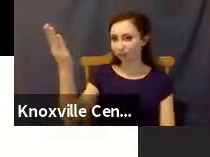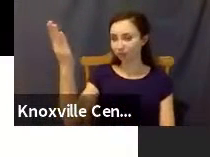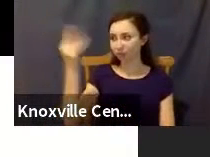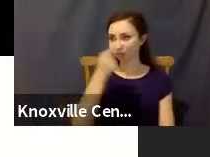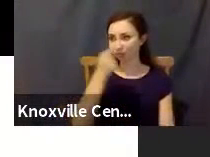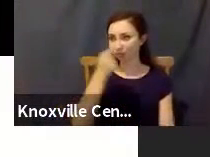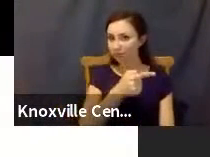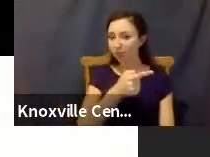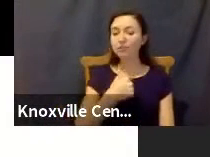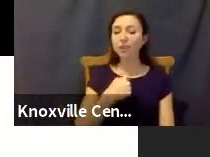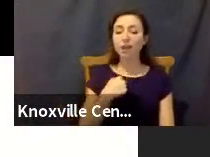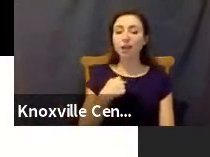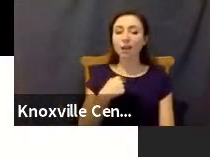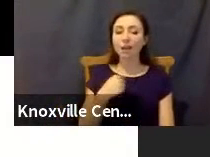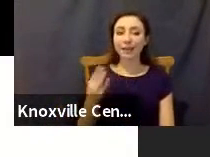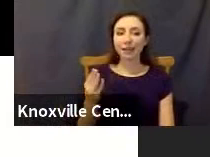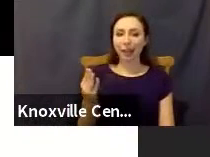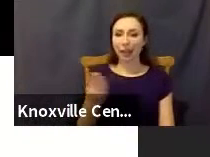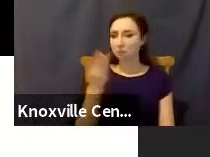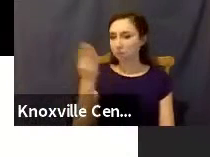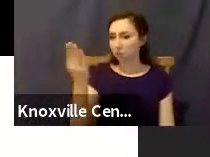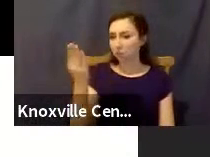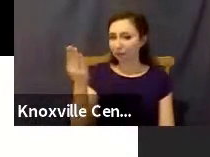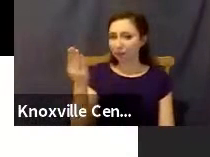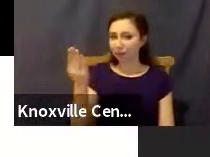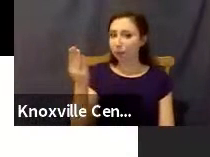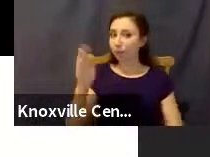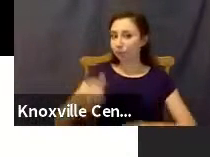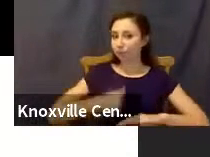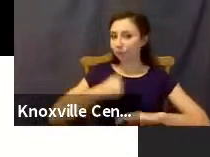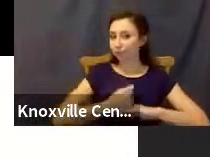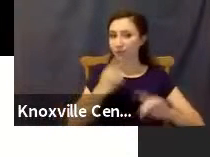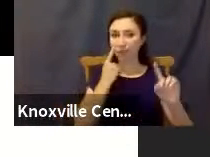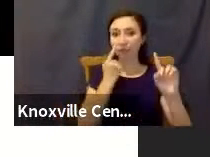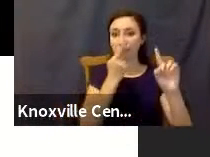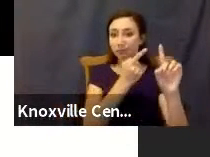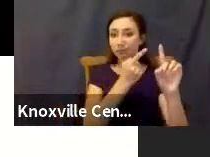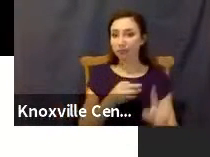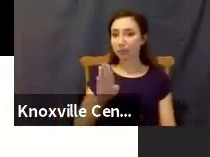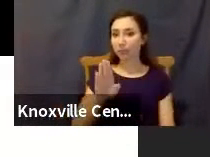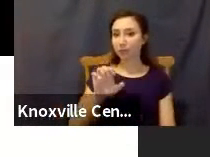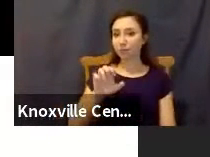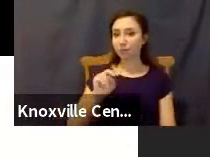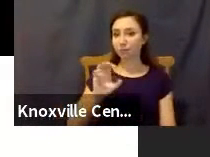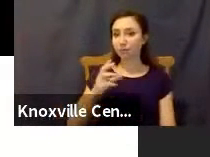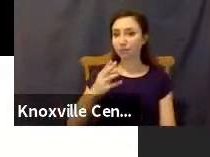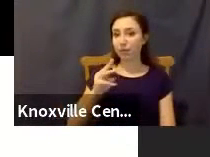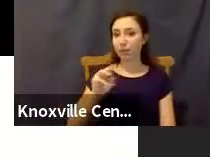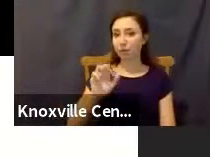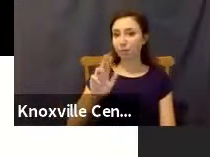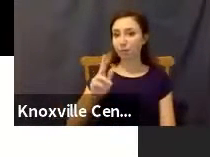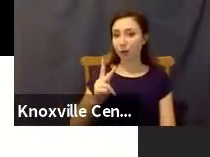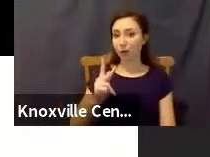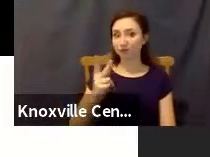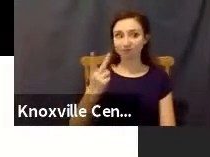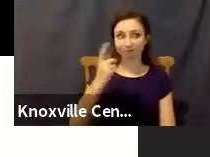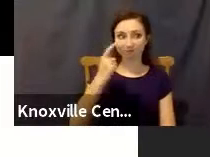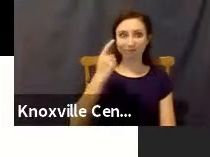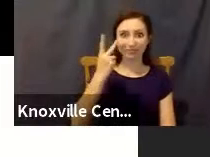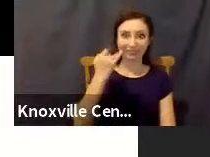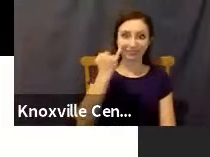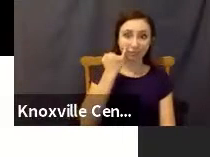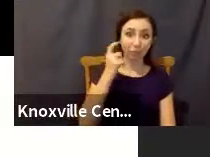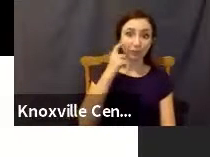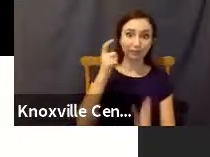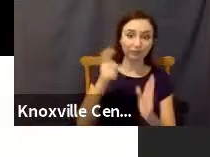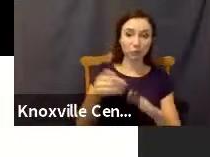I really recommended that we base it on our benchmarks and seeing improvements in our benchmarks. And